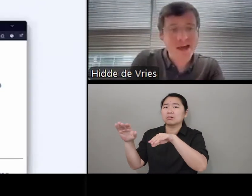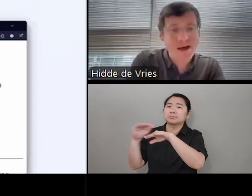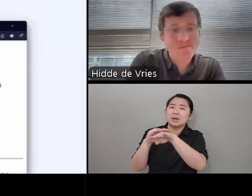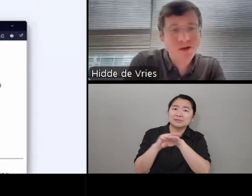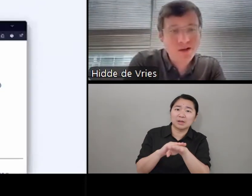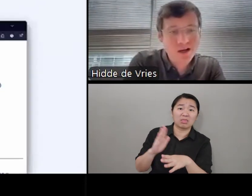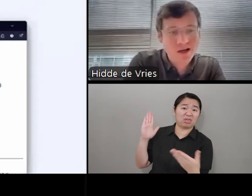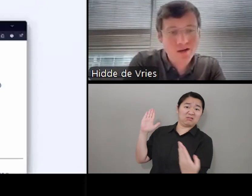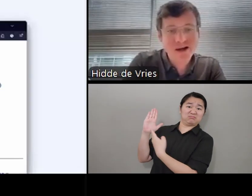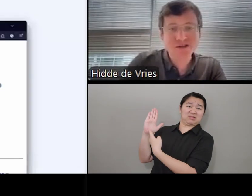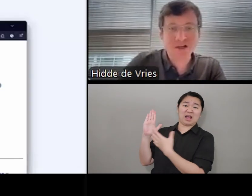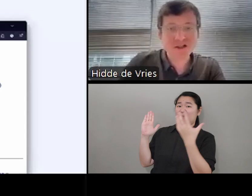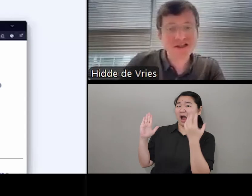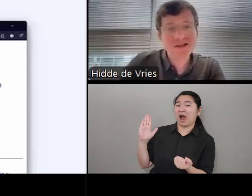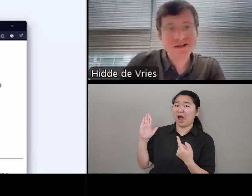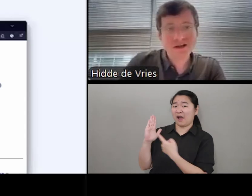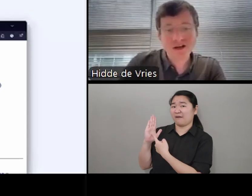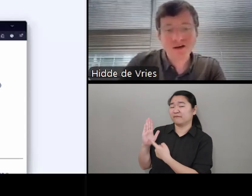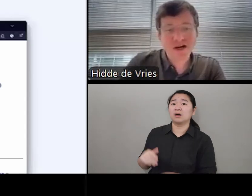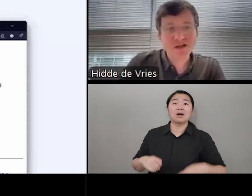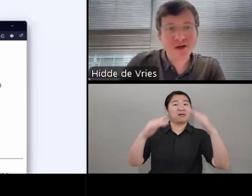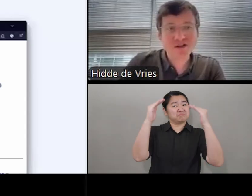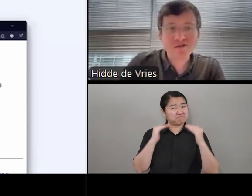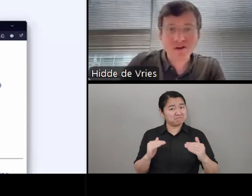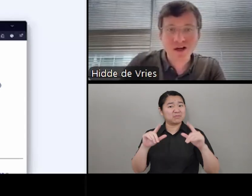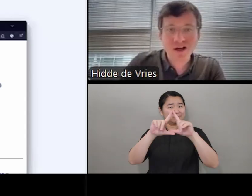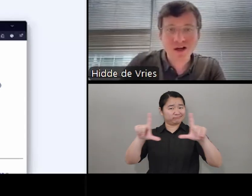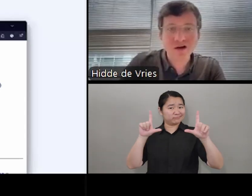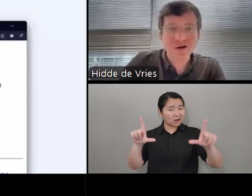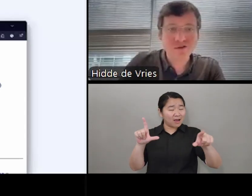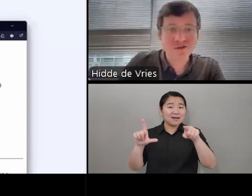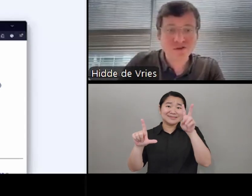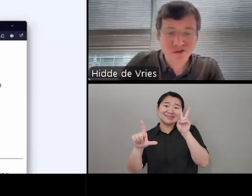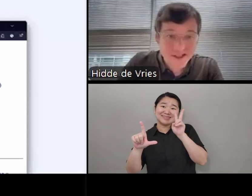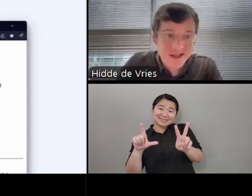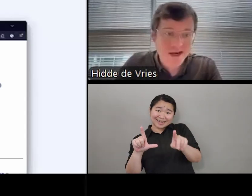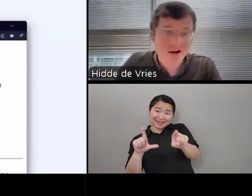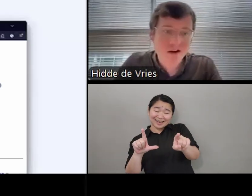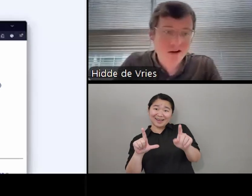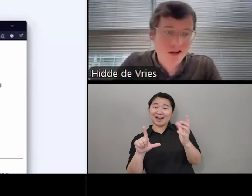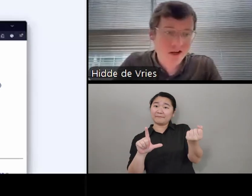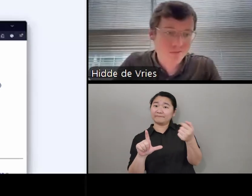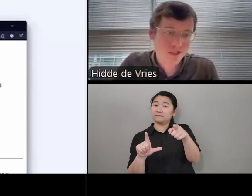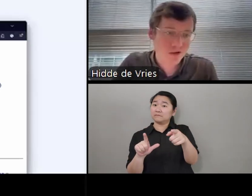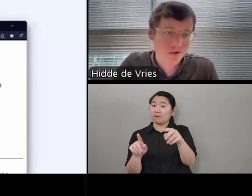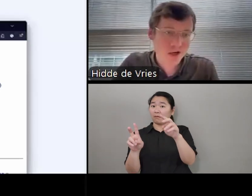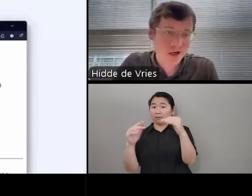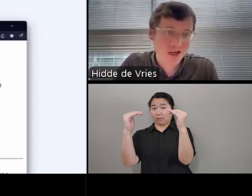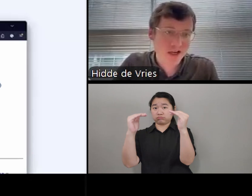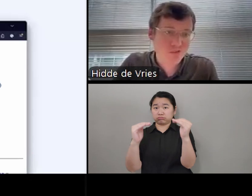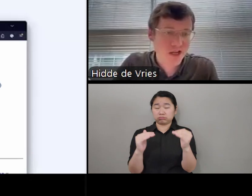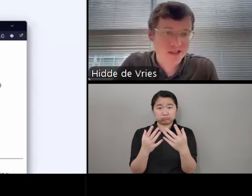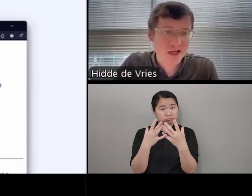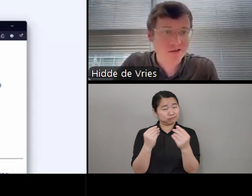WCAG EM methodology. There's a bunch of useful things in there.